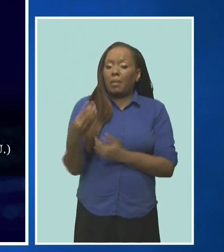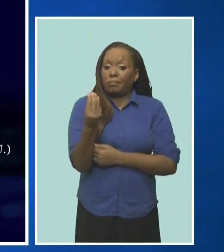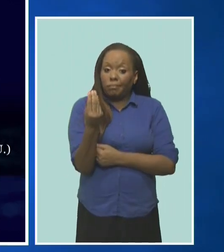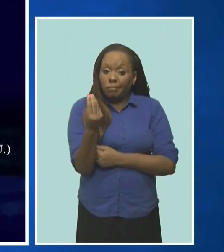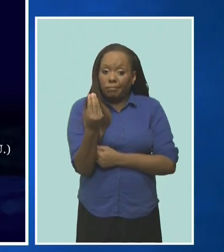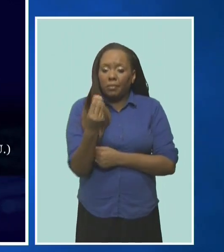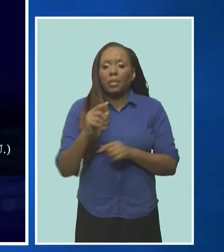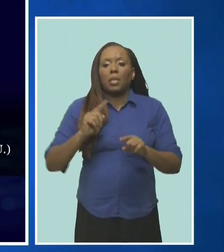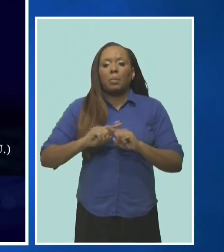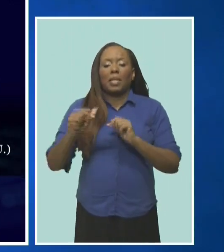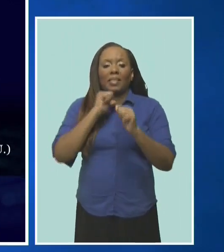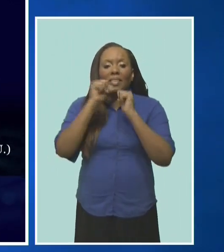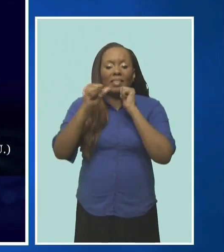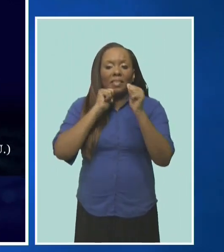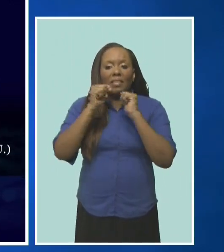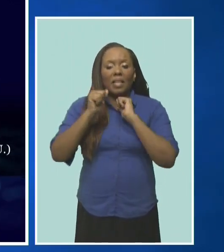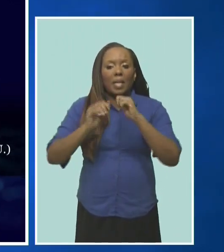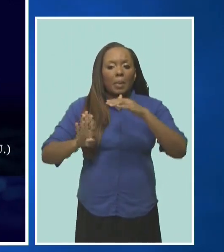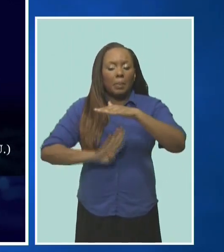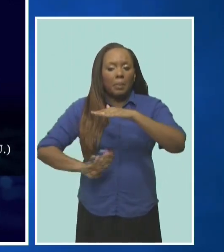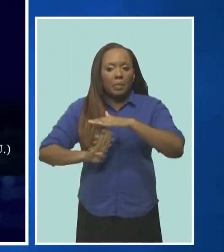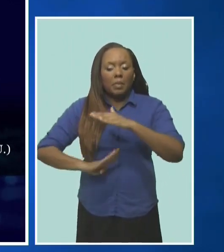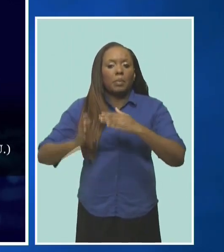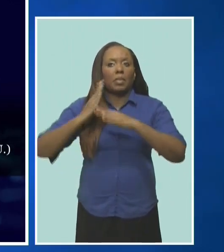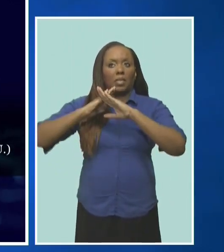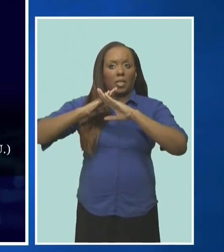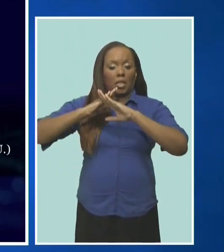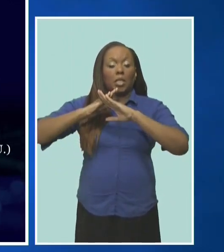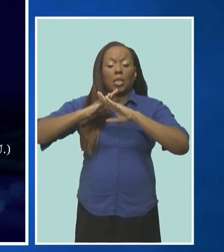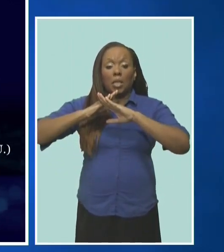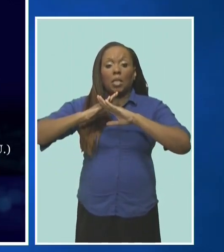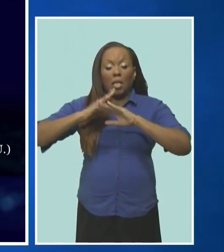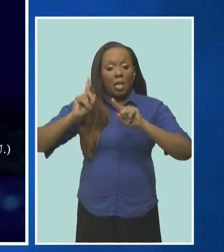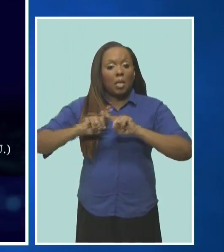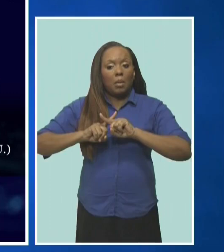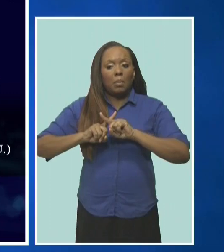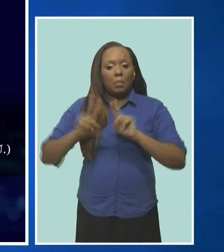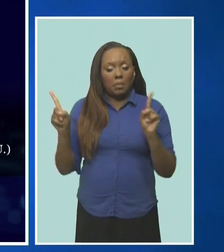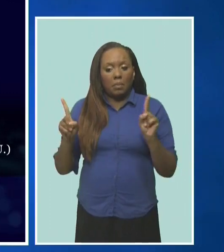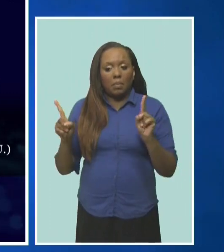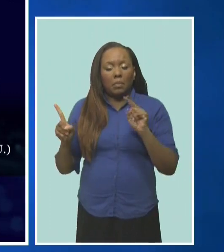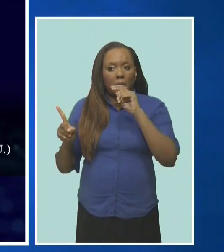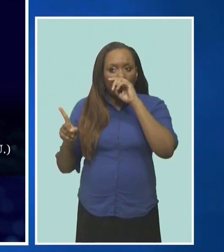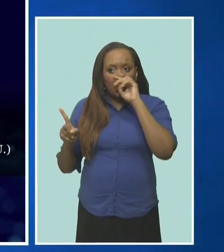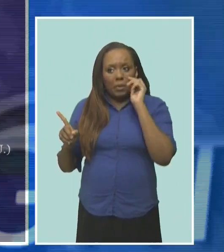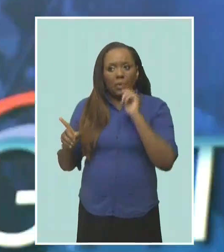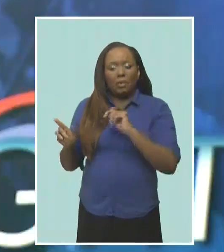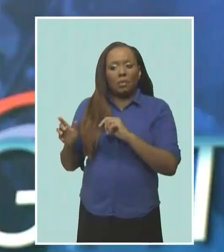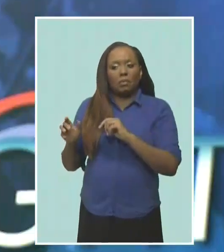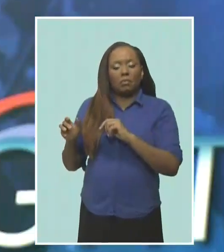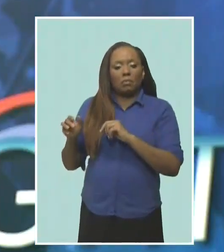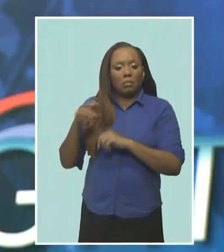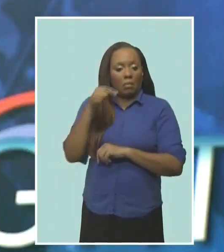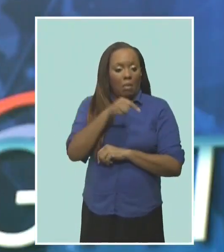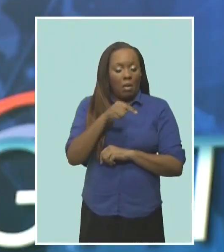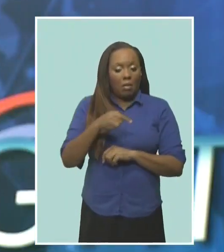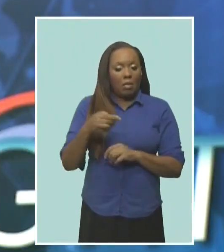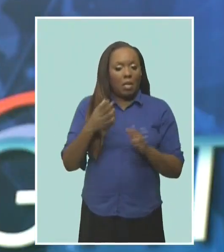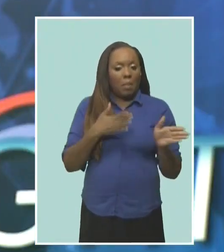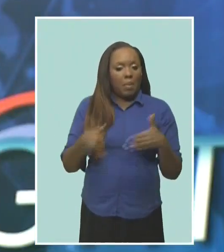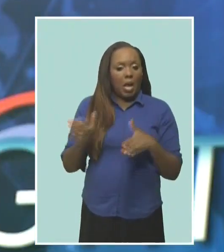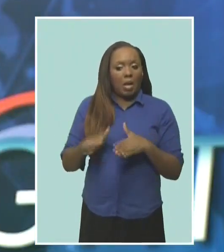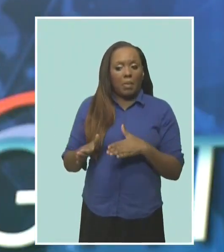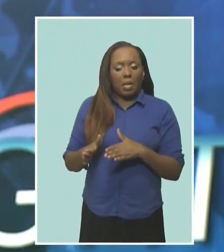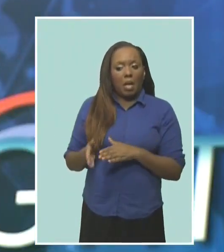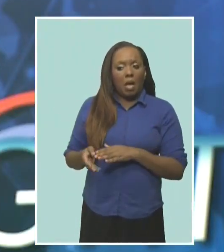and denied basic protections, were part of an underground arrangement. Meanwhile, the